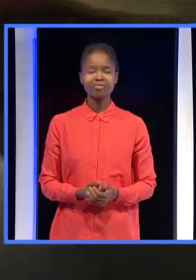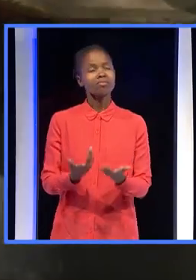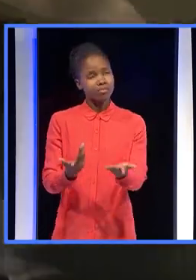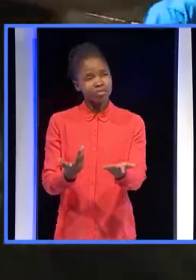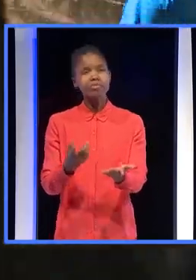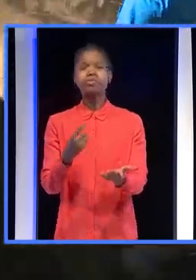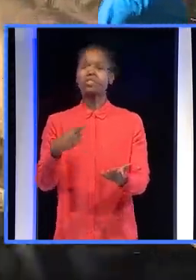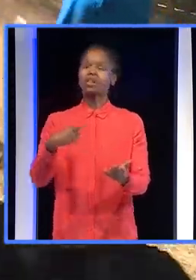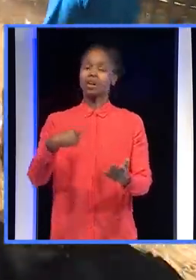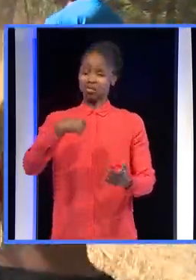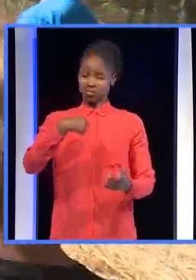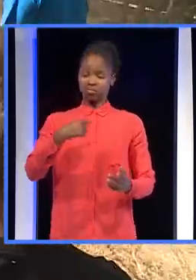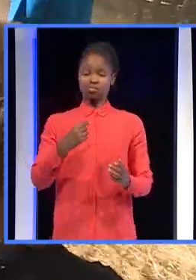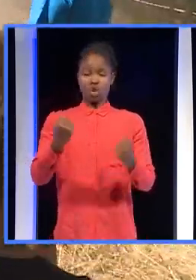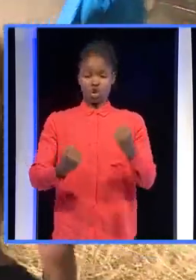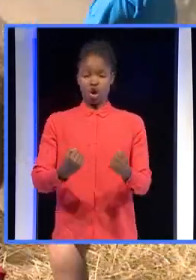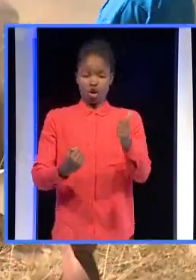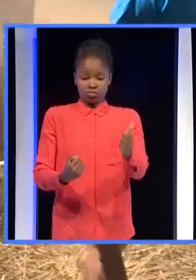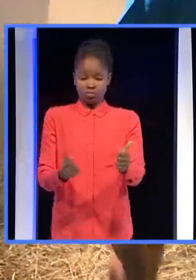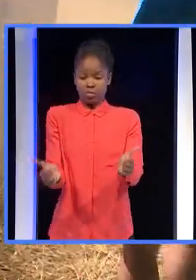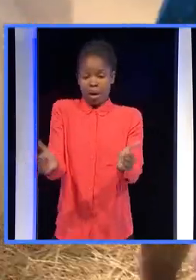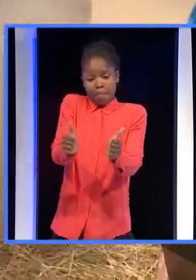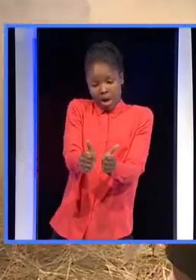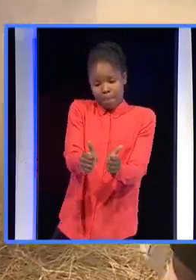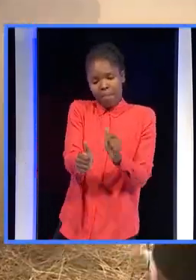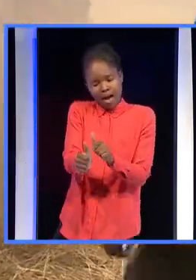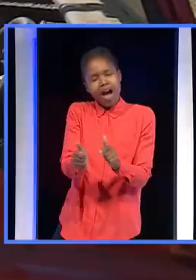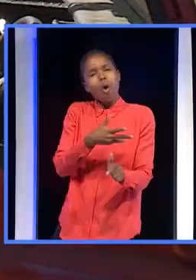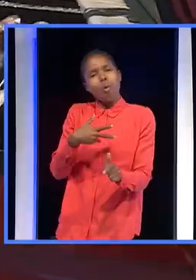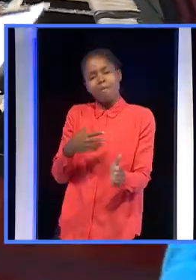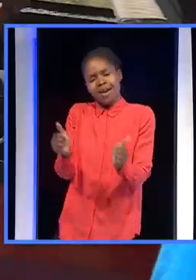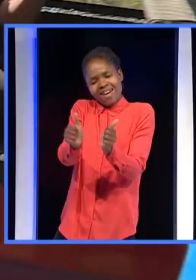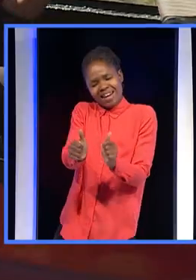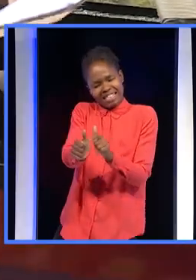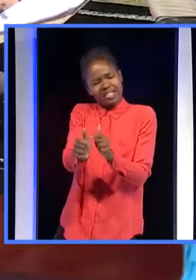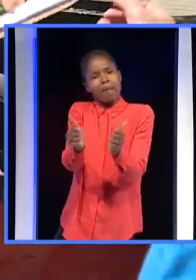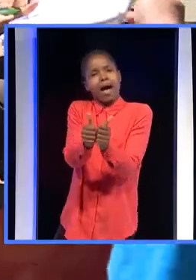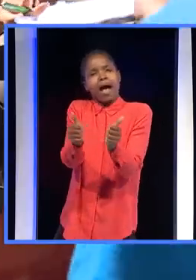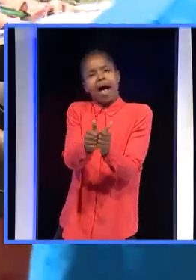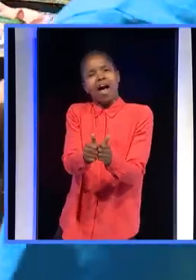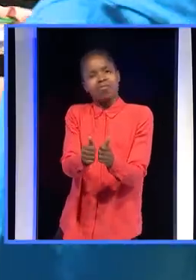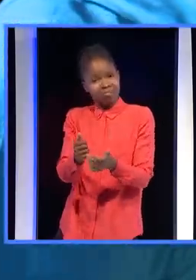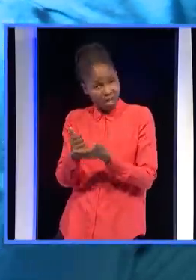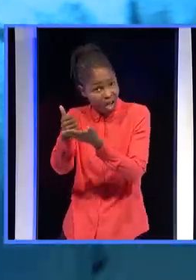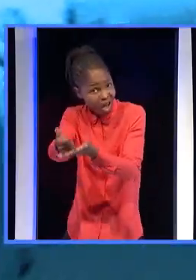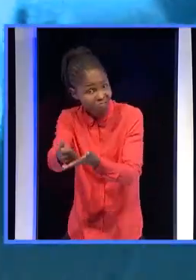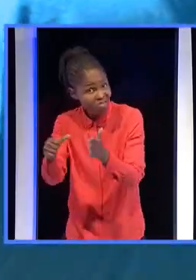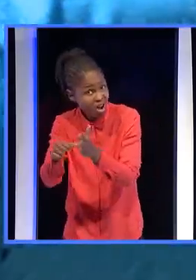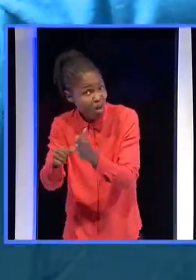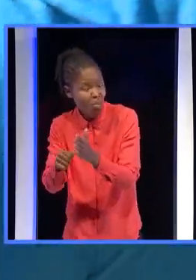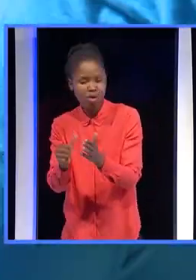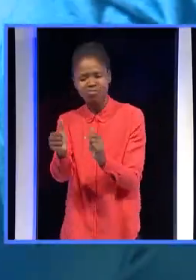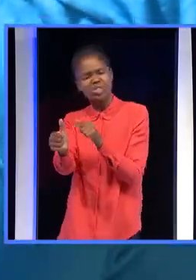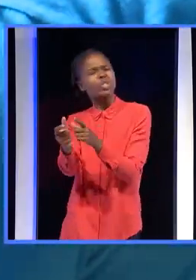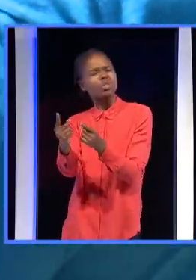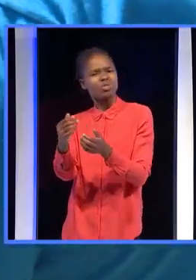a co-pilot, the lady sitting next to you, how useful are they in a competition like this, and what guidance